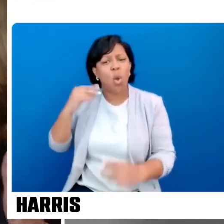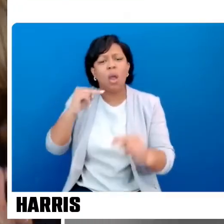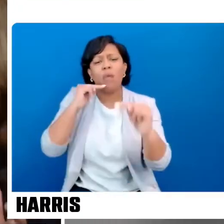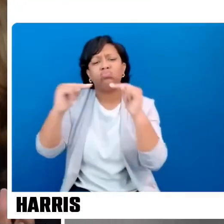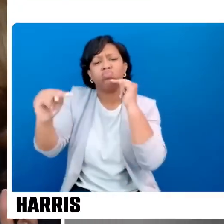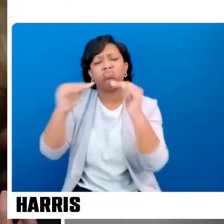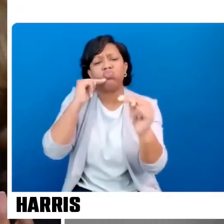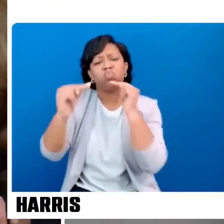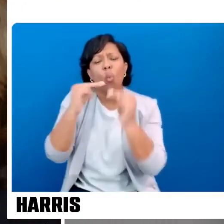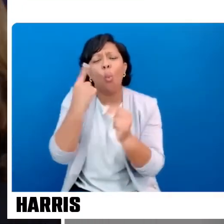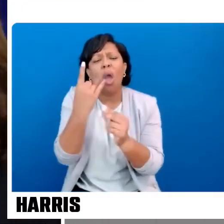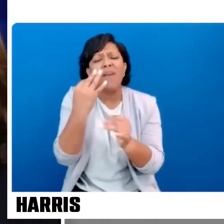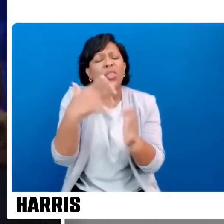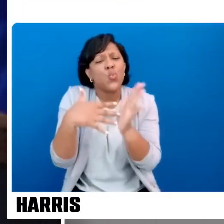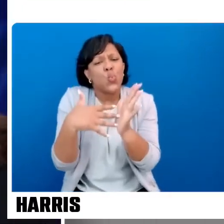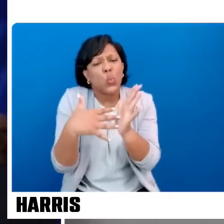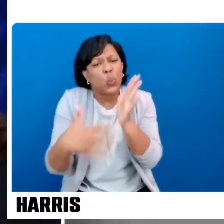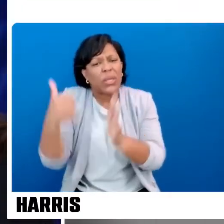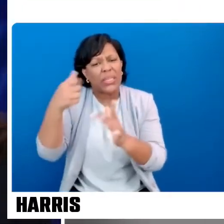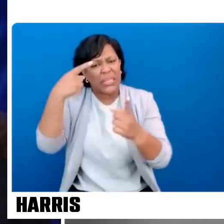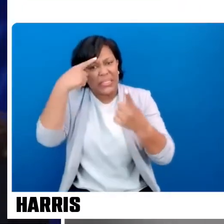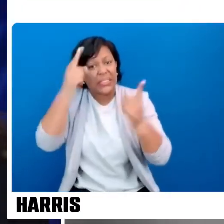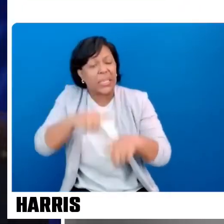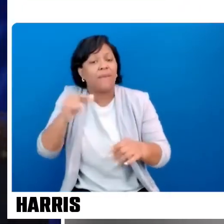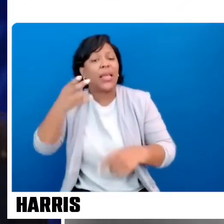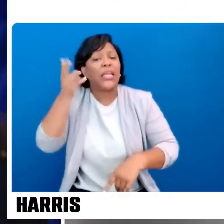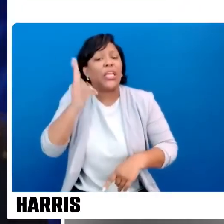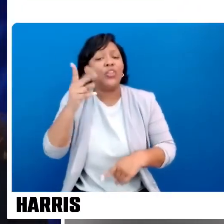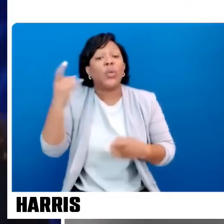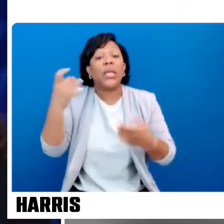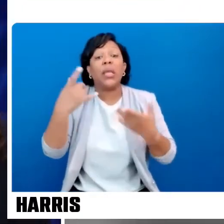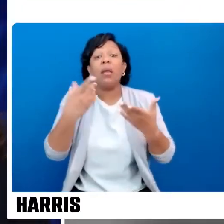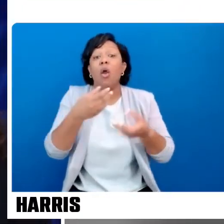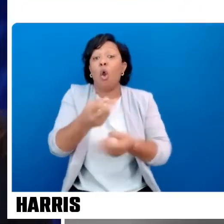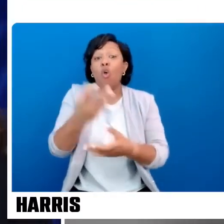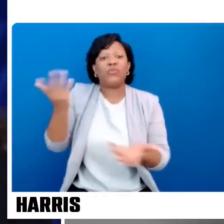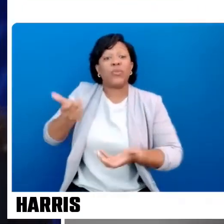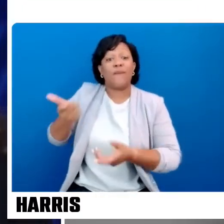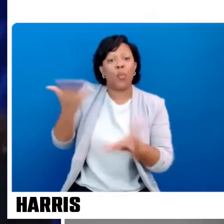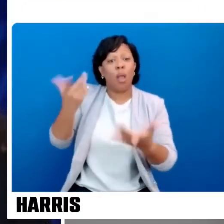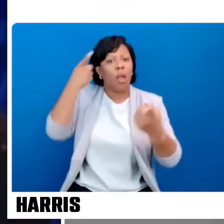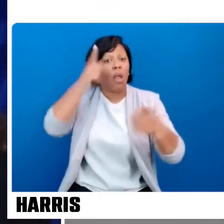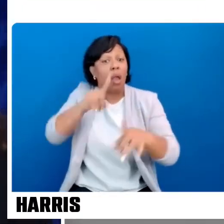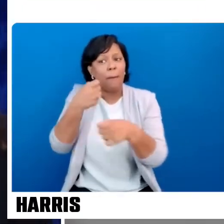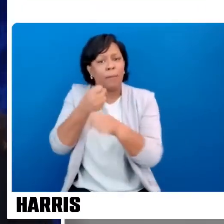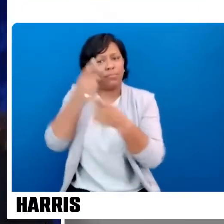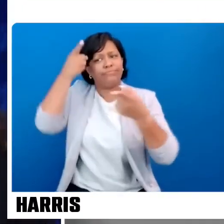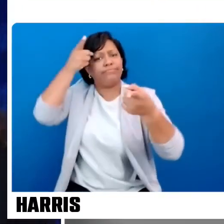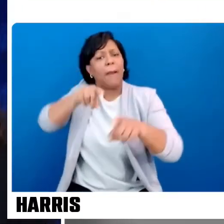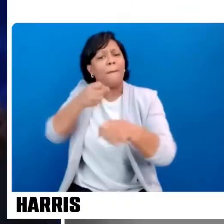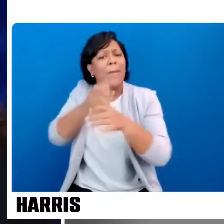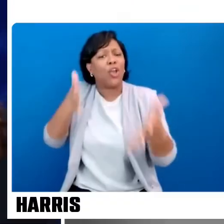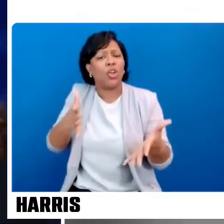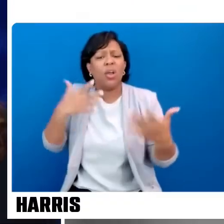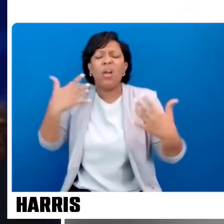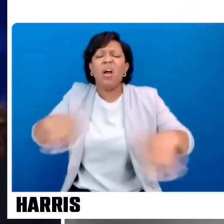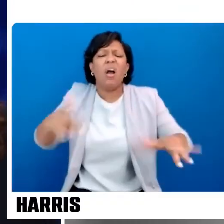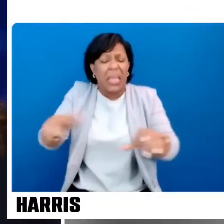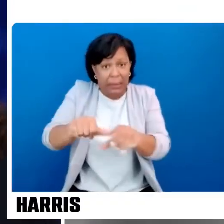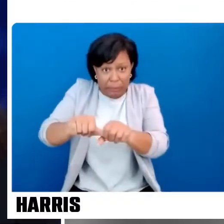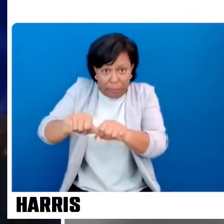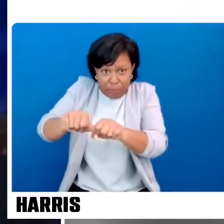calls himself a deal maker. Even his national security advisor said it was a weak, terrible deal. And here's how it went